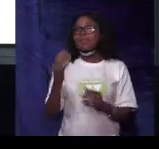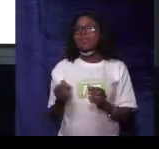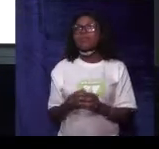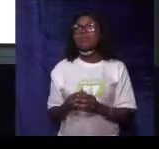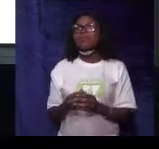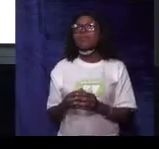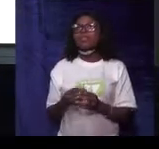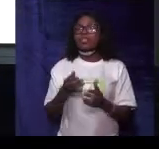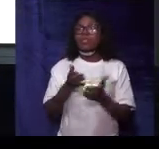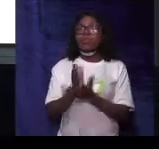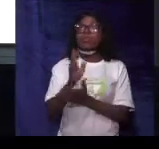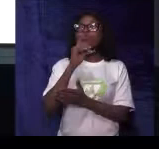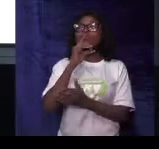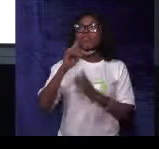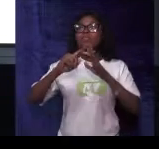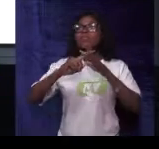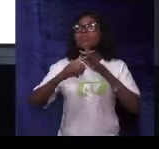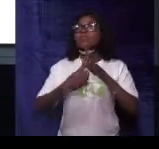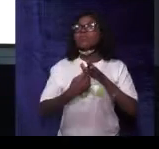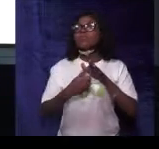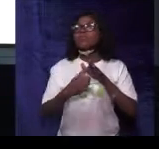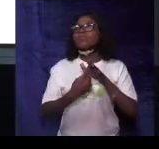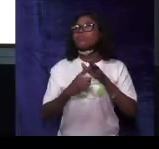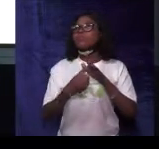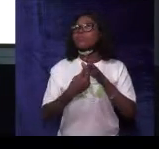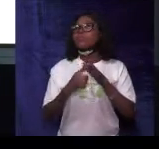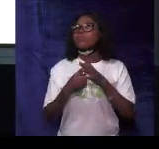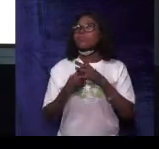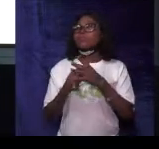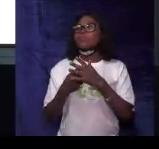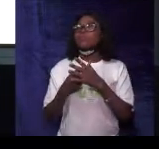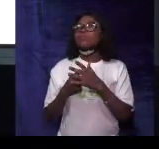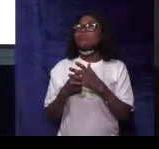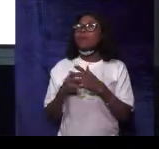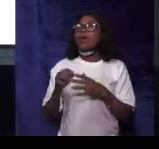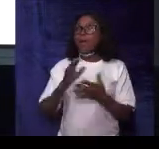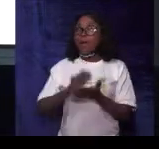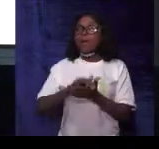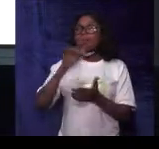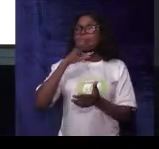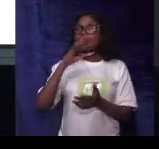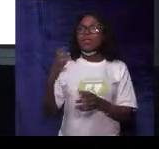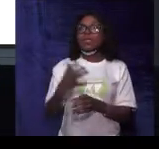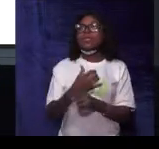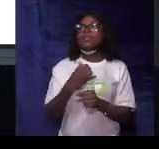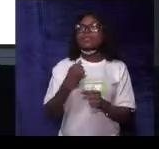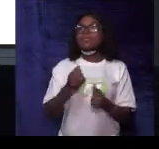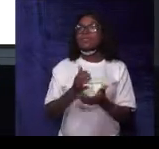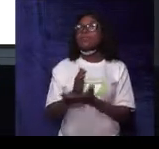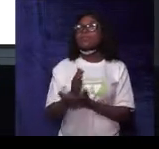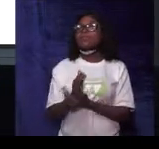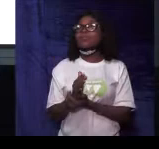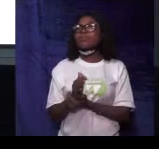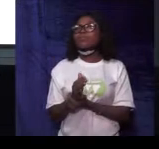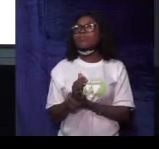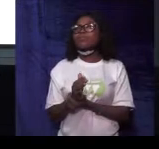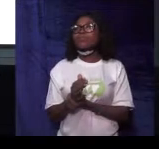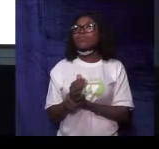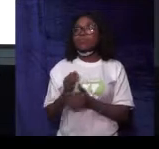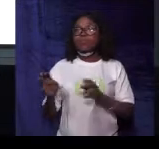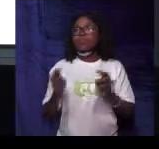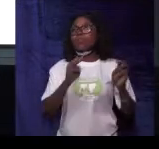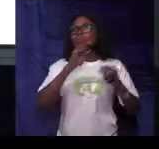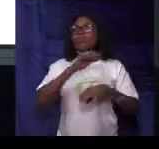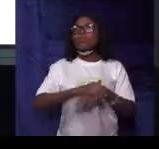cassava. What's the correct answer? The correct answer to this is beans. I believe you are getting more than your friend there.